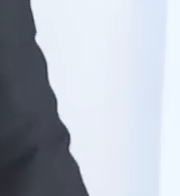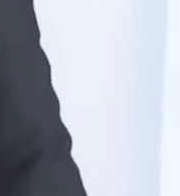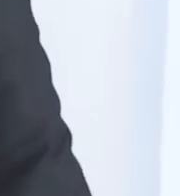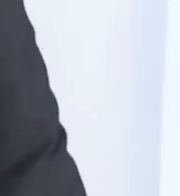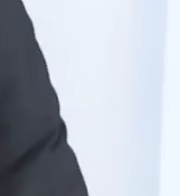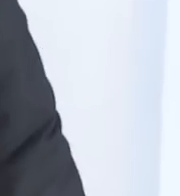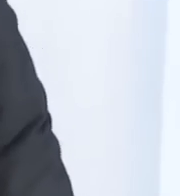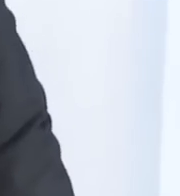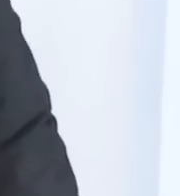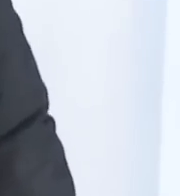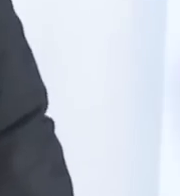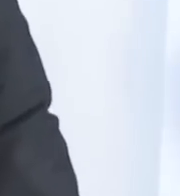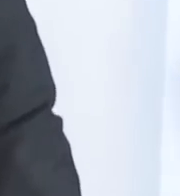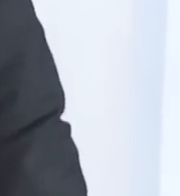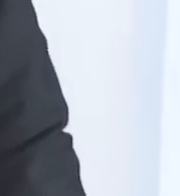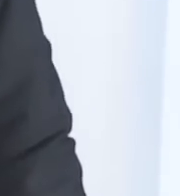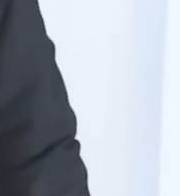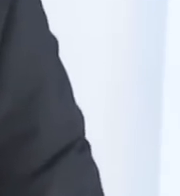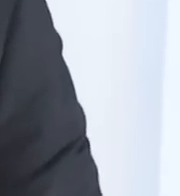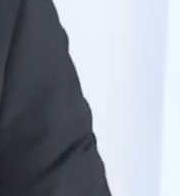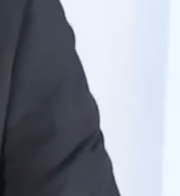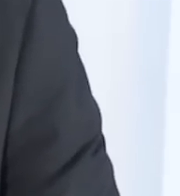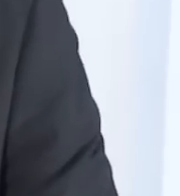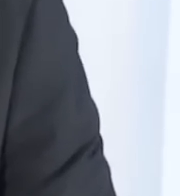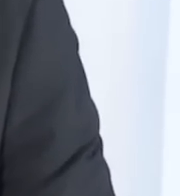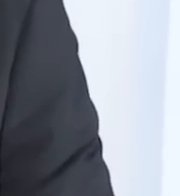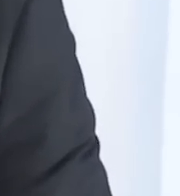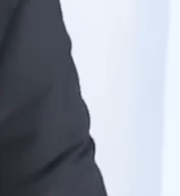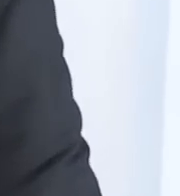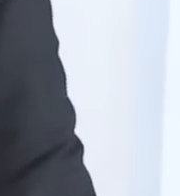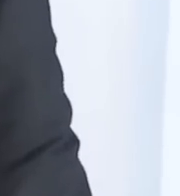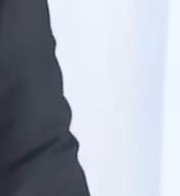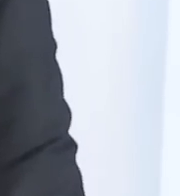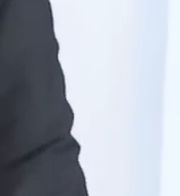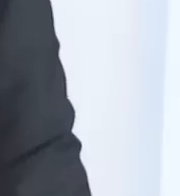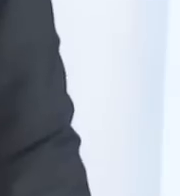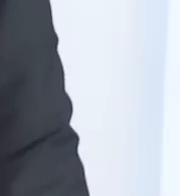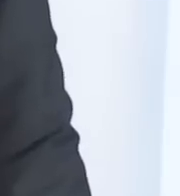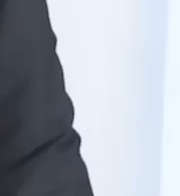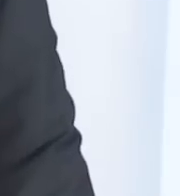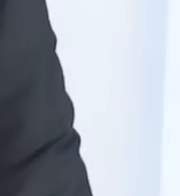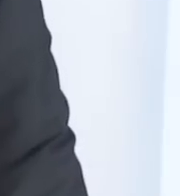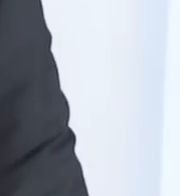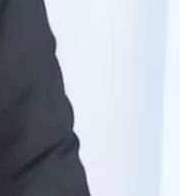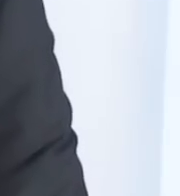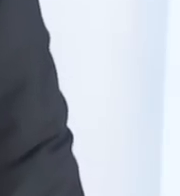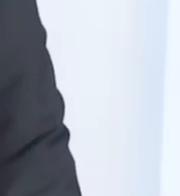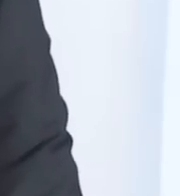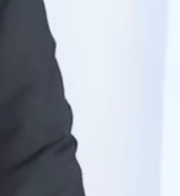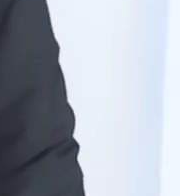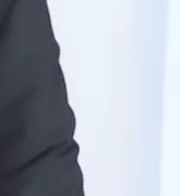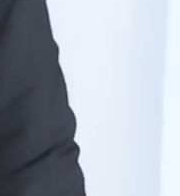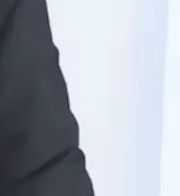Good morning, and welcome to CITAM Broadcast Service. My name is Reverend Kwame Rubadiri. It is really a joy to have you